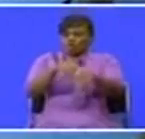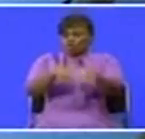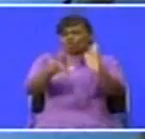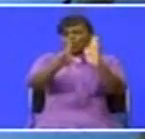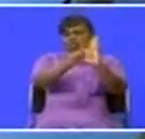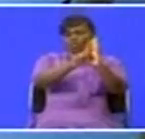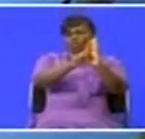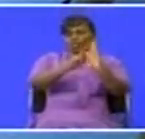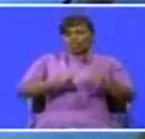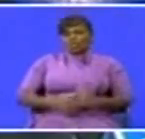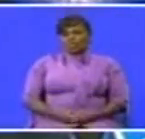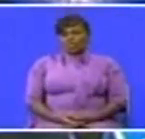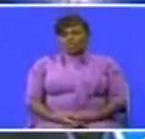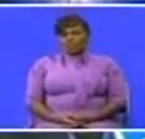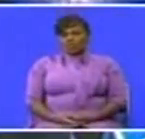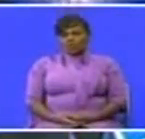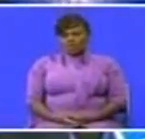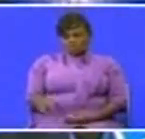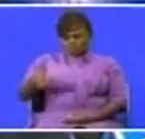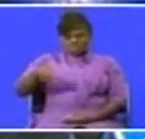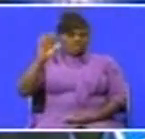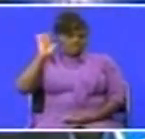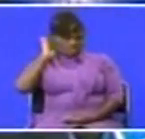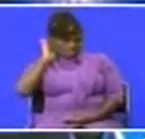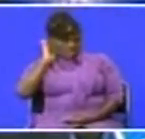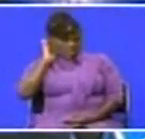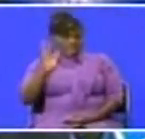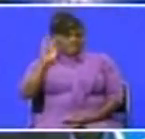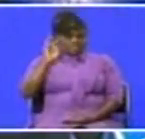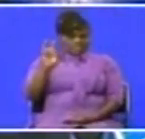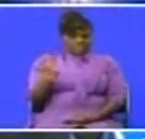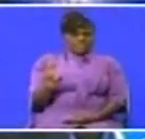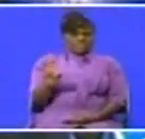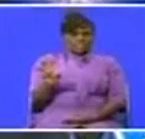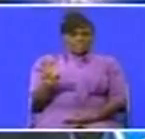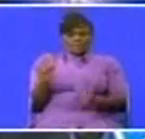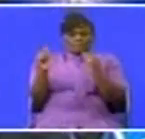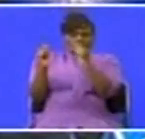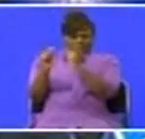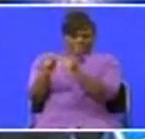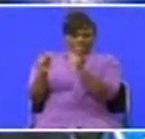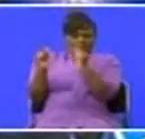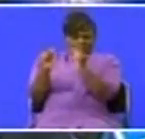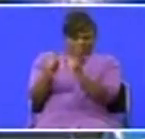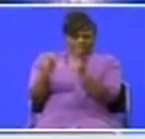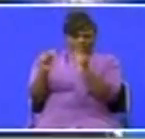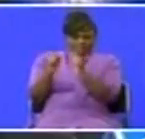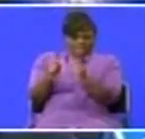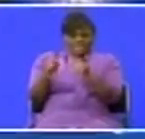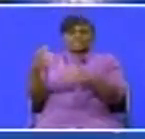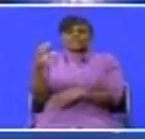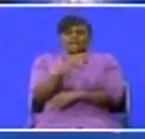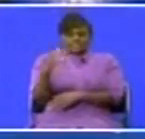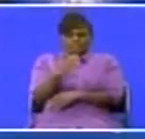law. Yes, we hear that. We do see the pain that people that do